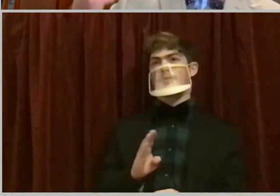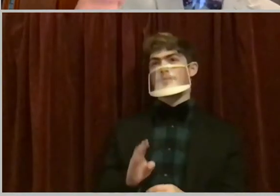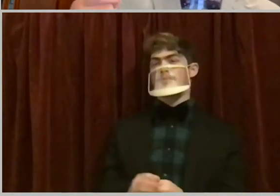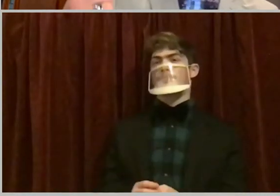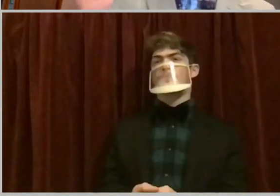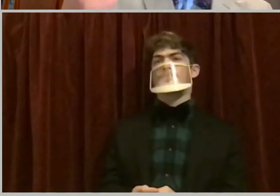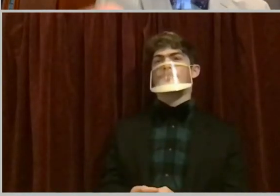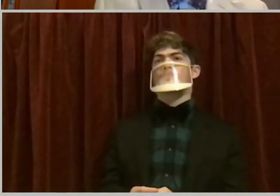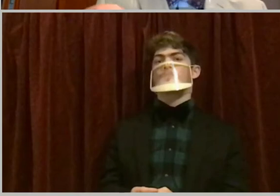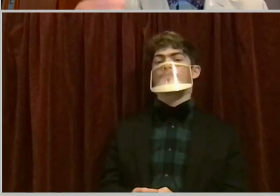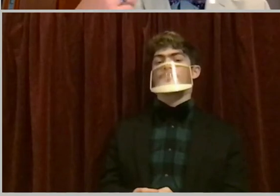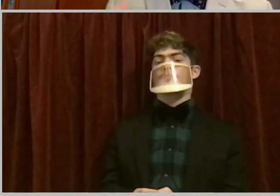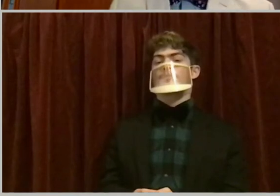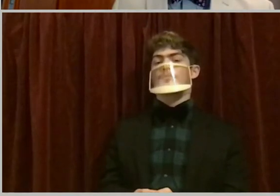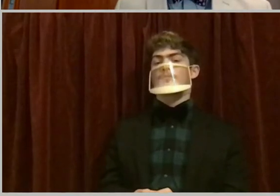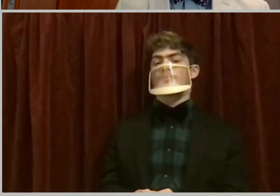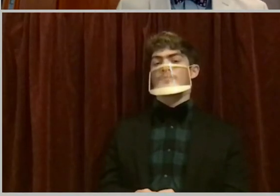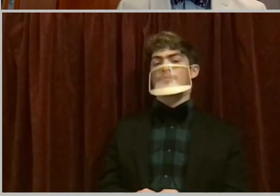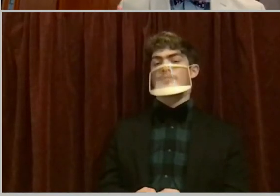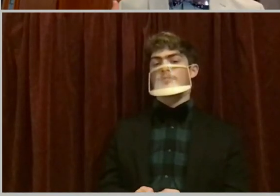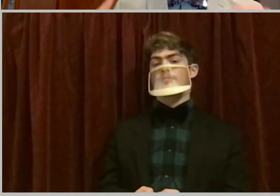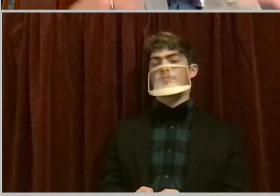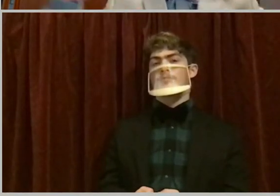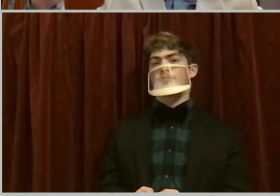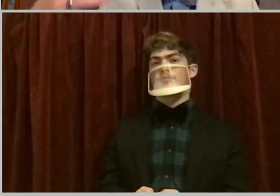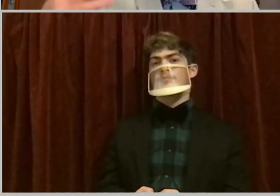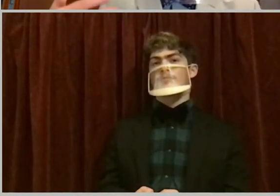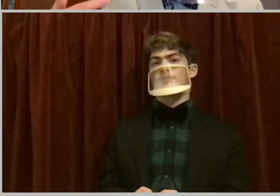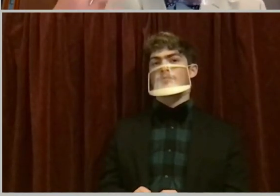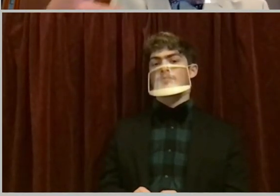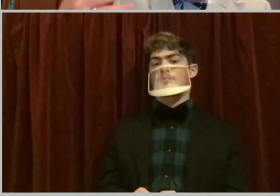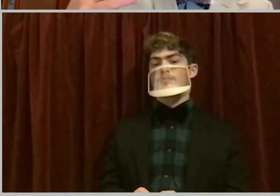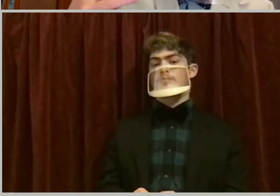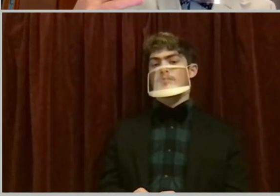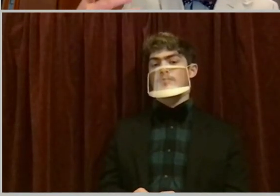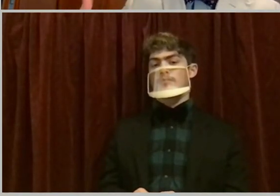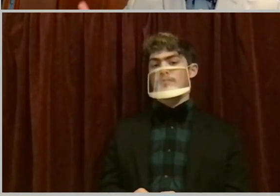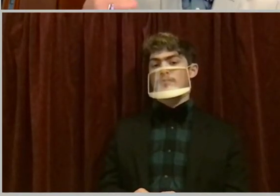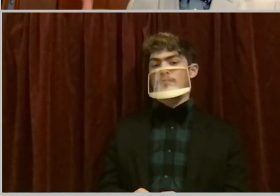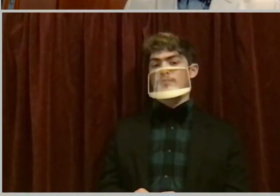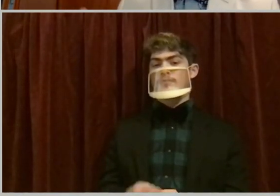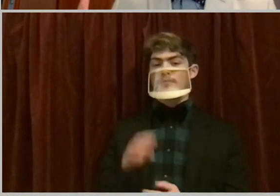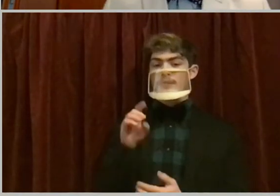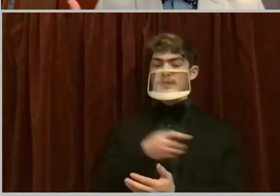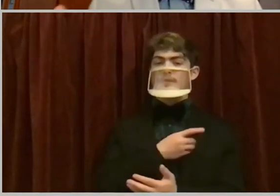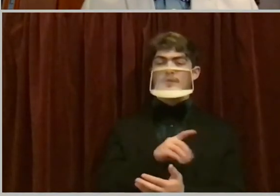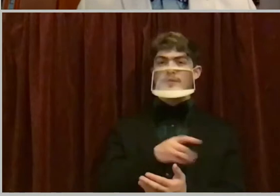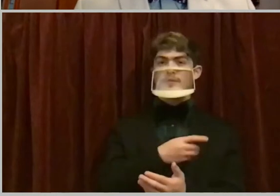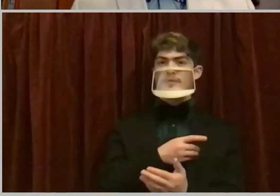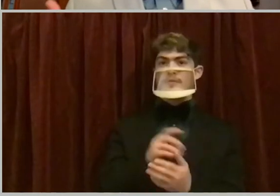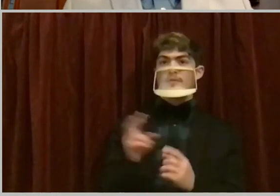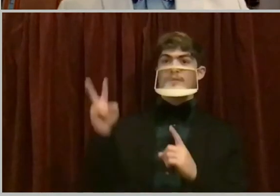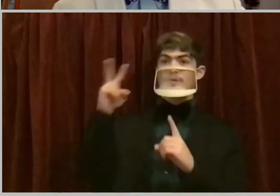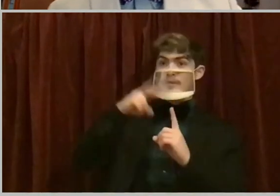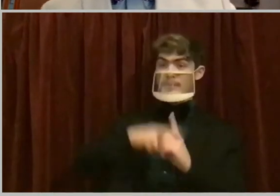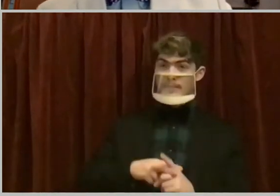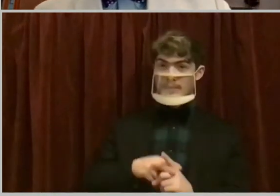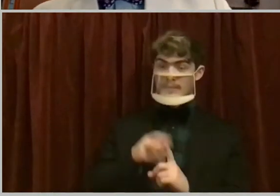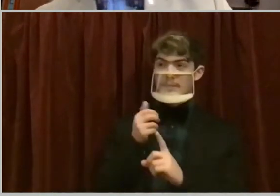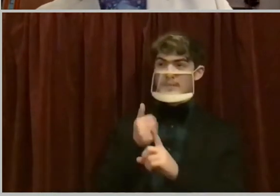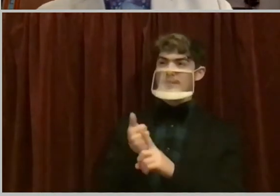golden calf story as an expression of his own sinfulness, as also as an expression of